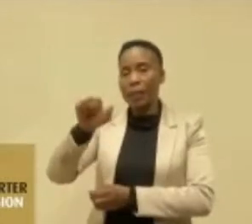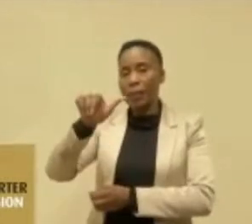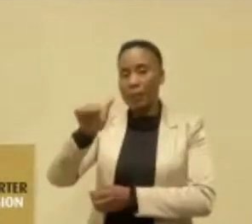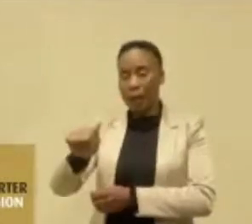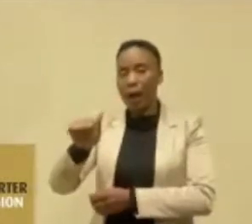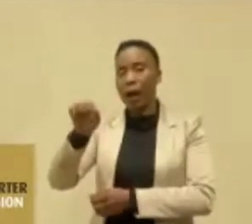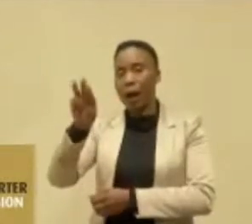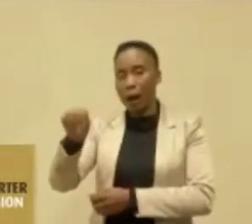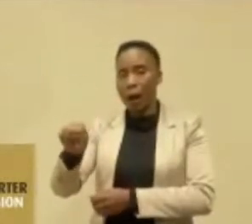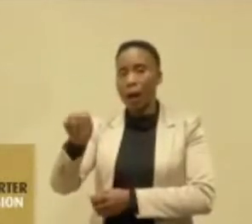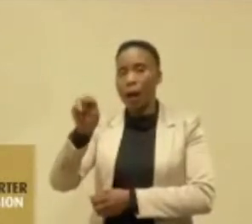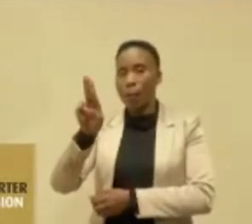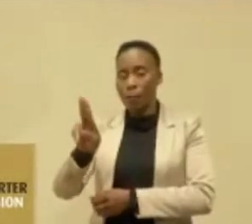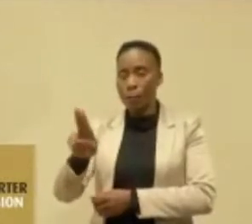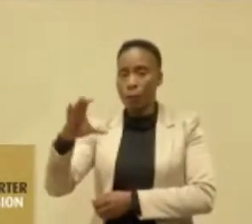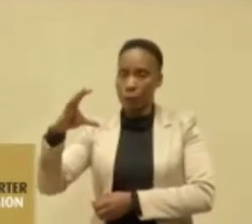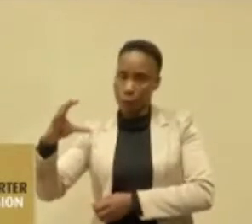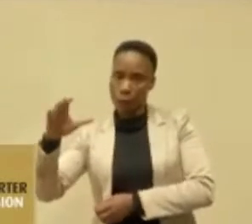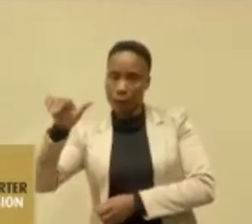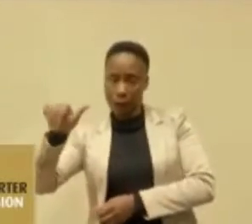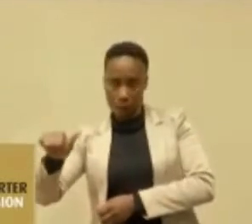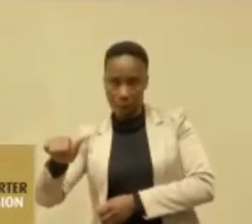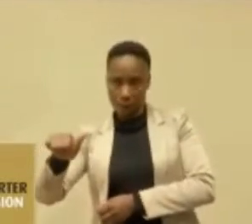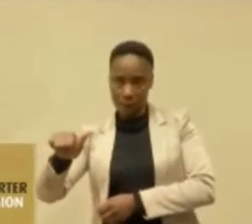women in construction